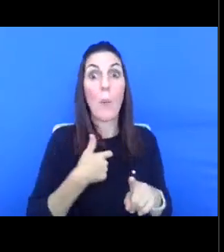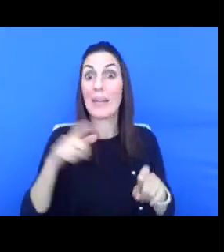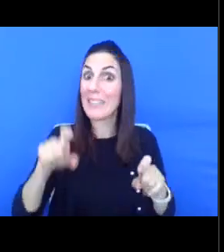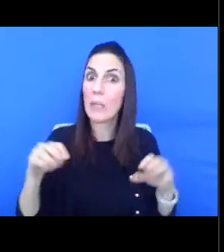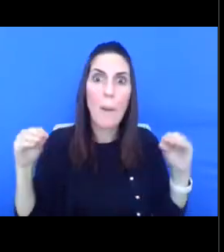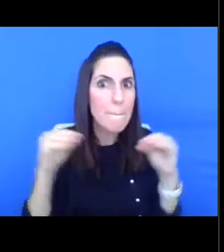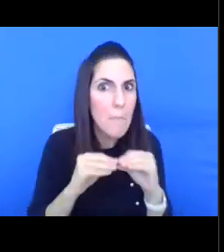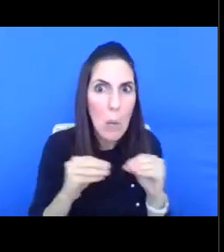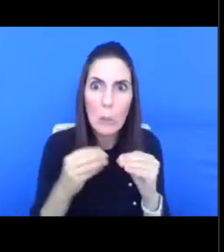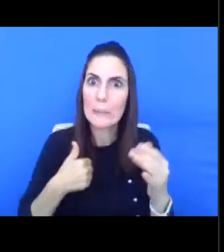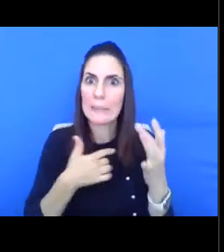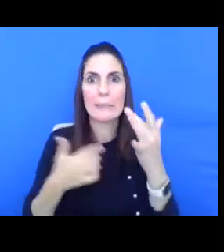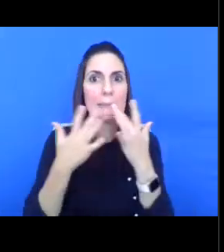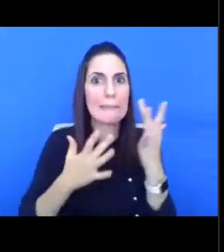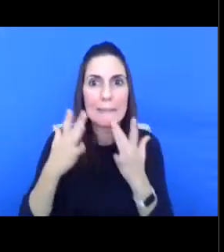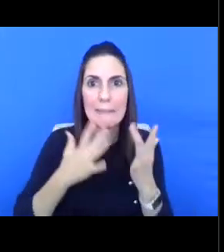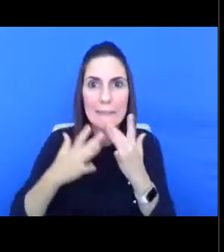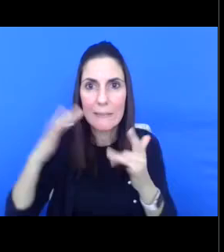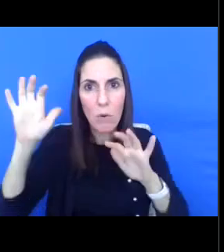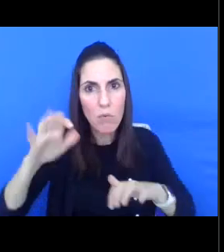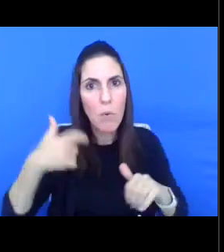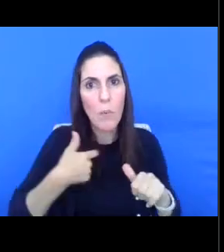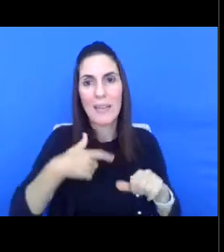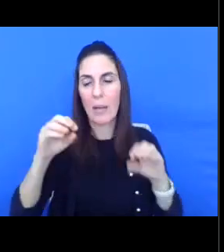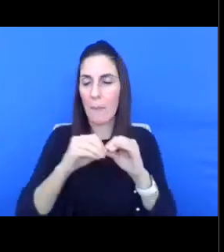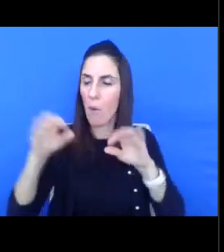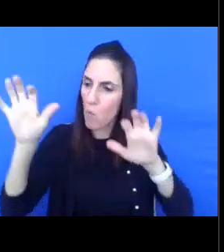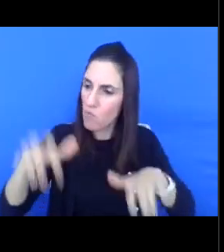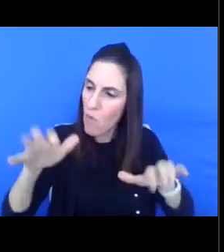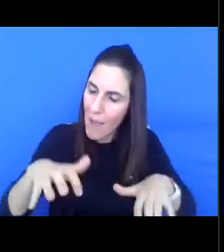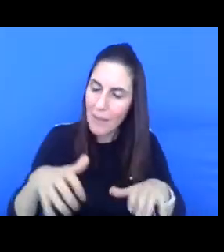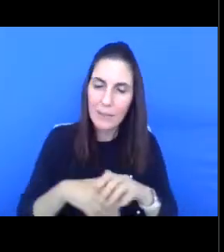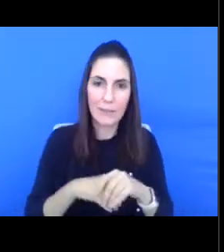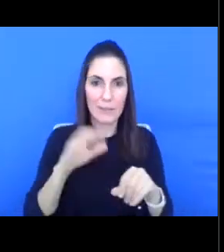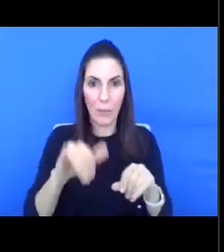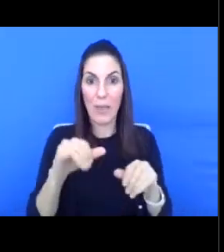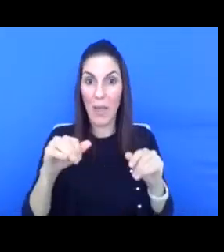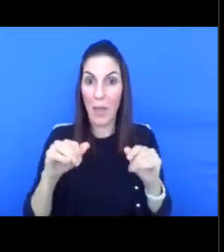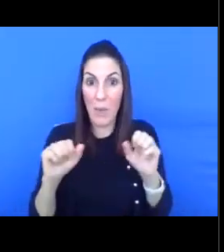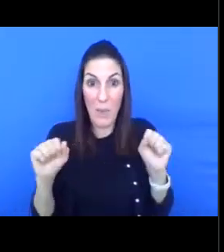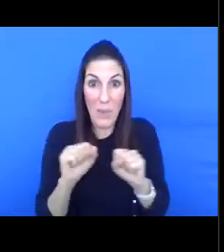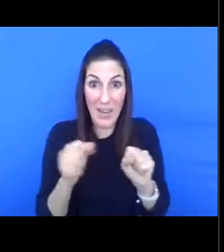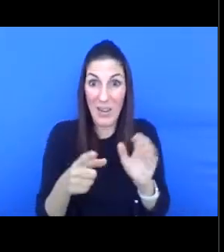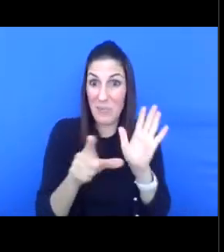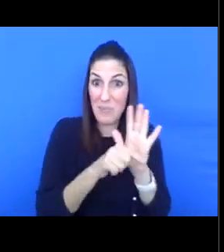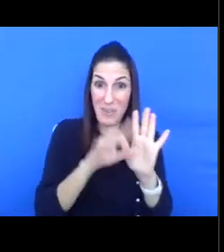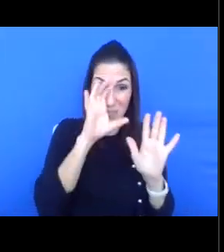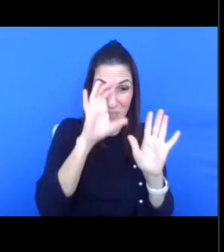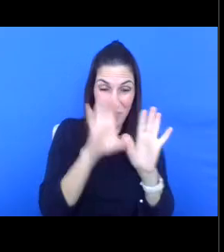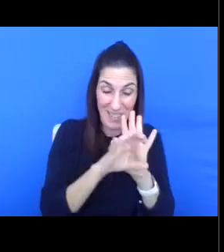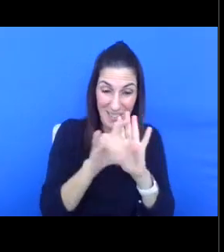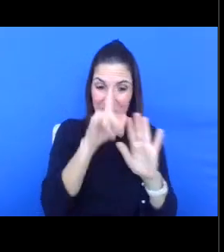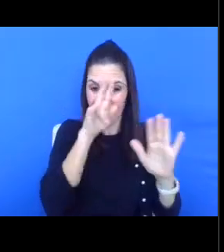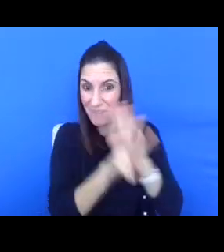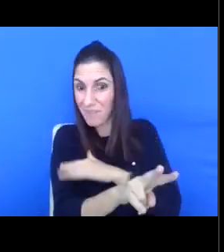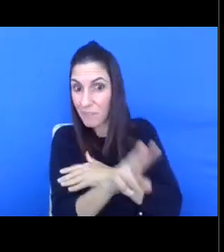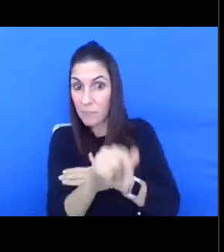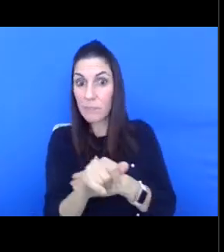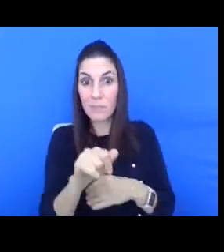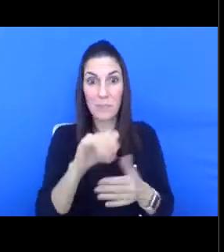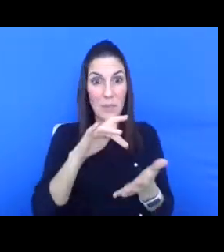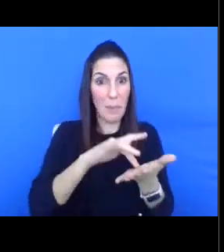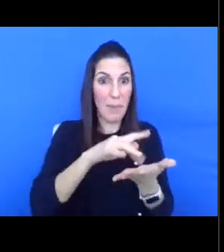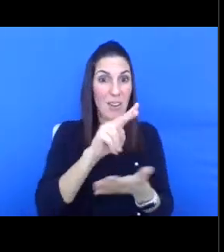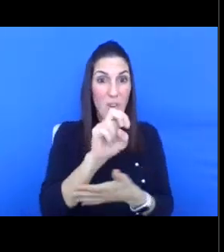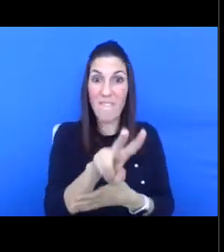We need more rain. So that winter outlook, even though it was published in mid-November before winter started, we're